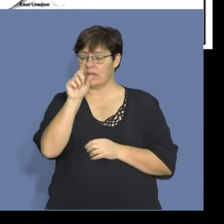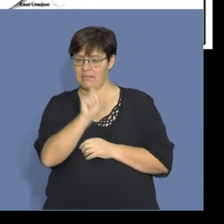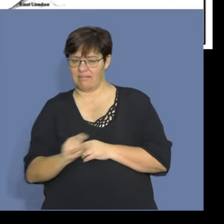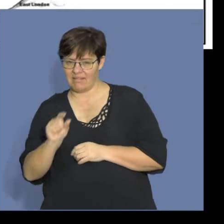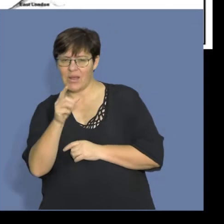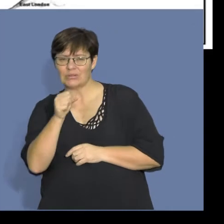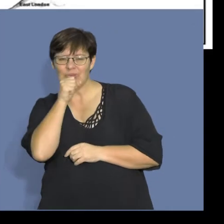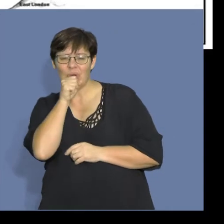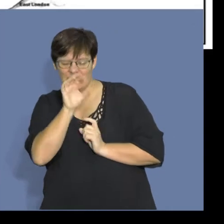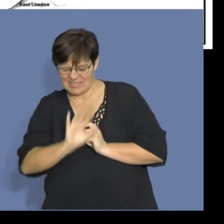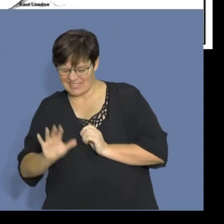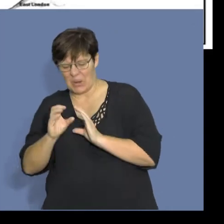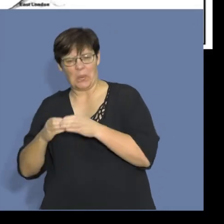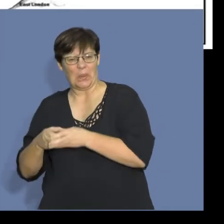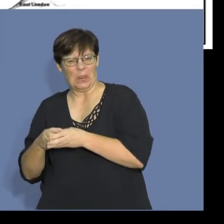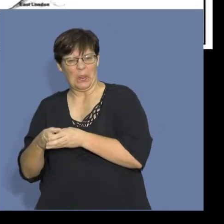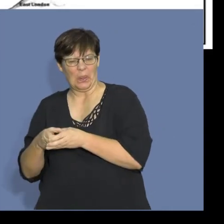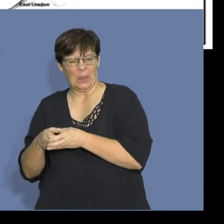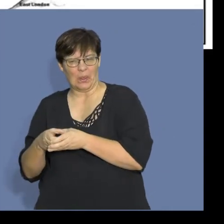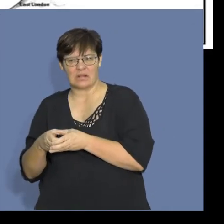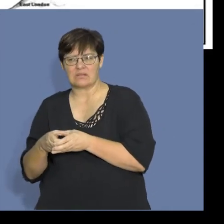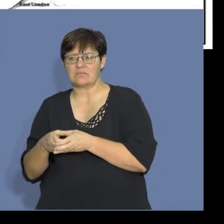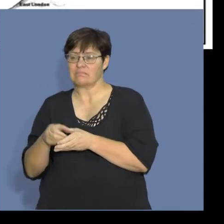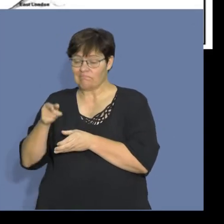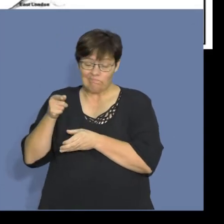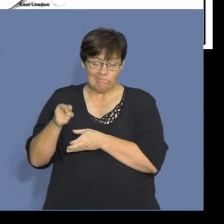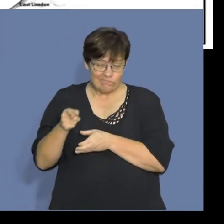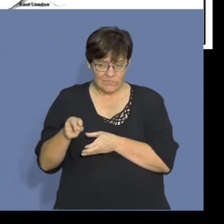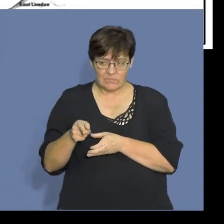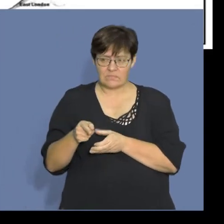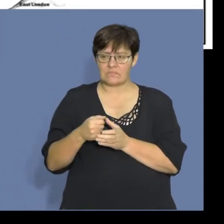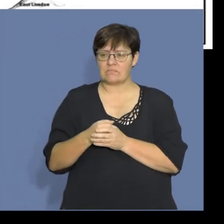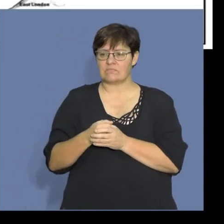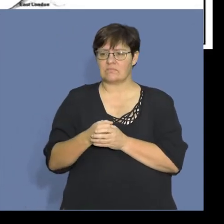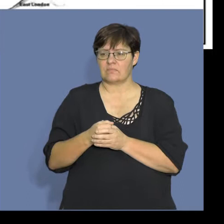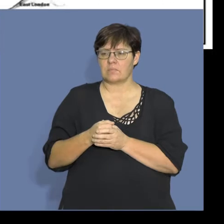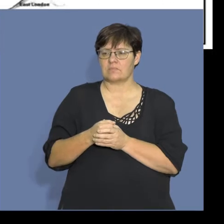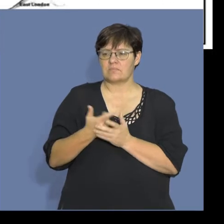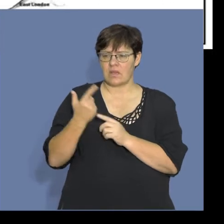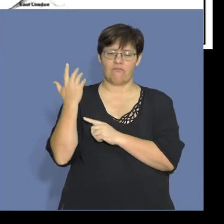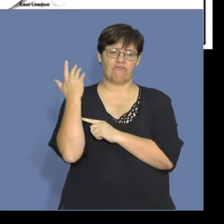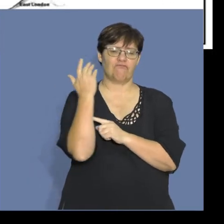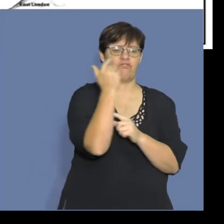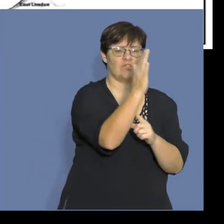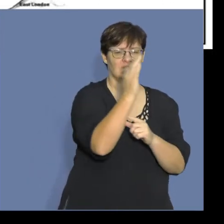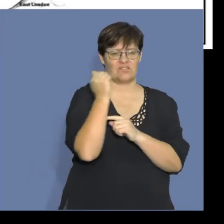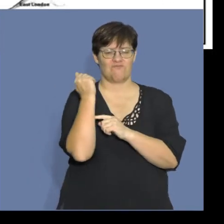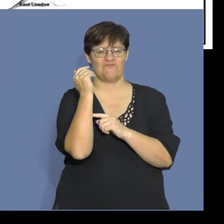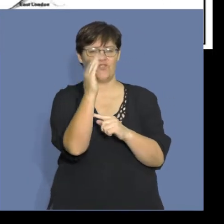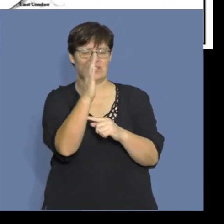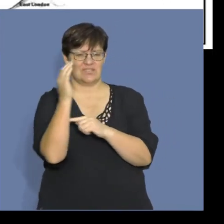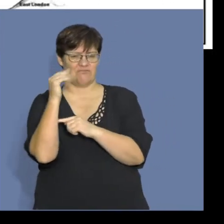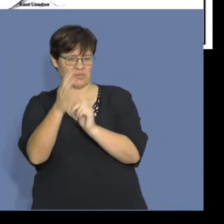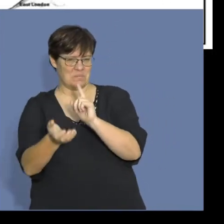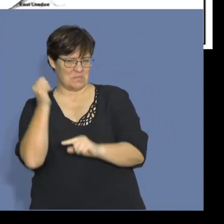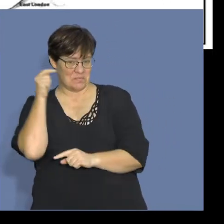3, and as I pointed that out towards the George area, it's in this area, it's the small scatterings of this area, and this is the